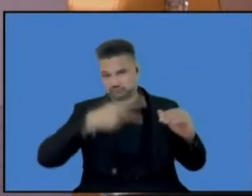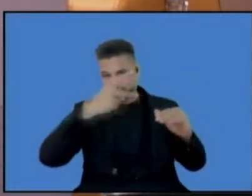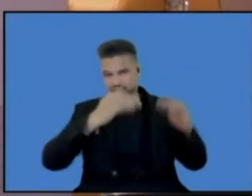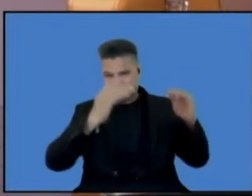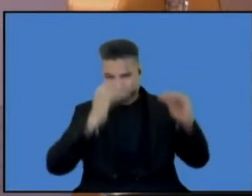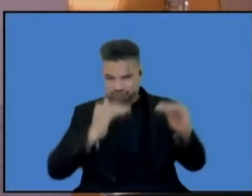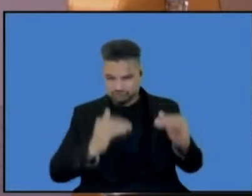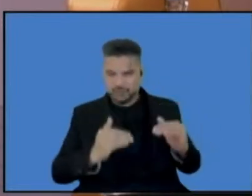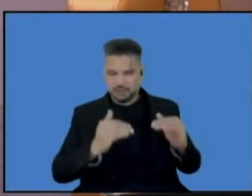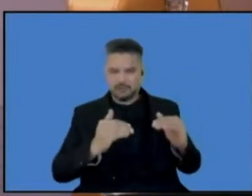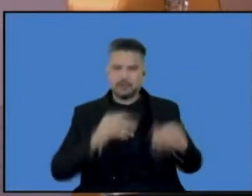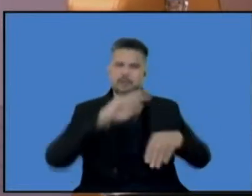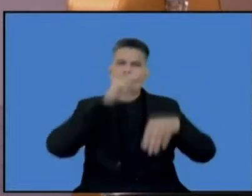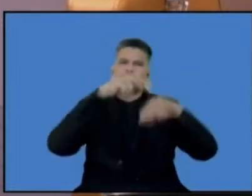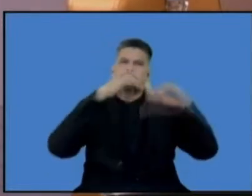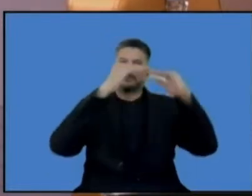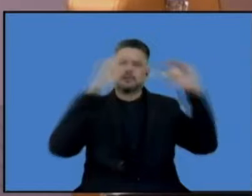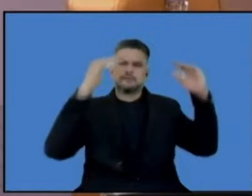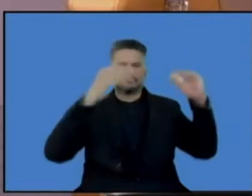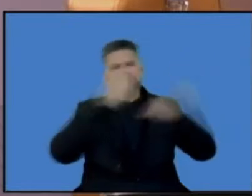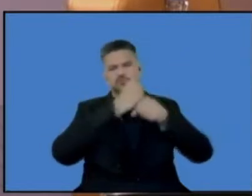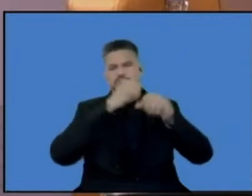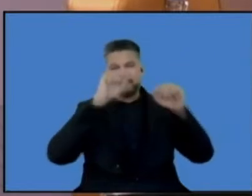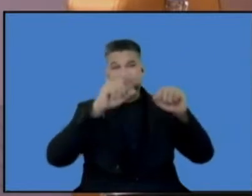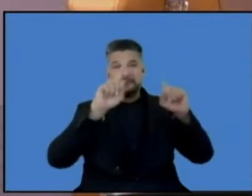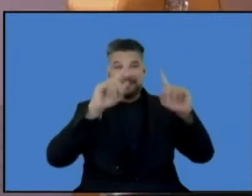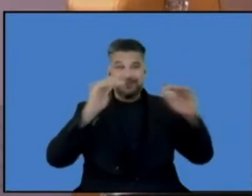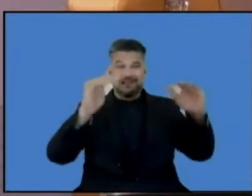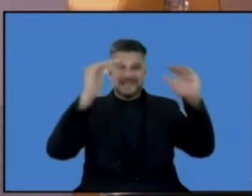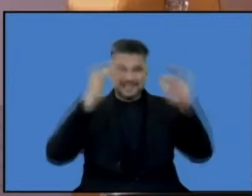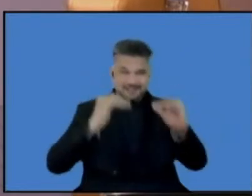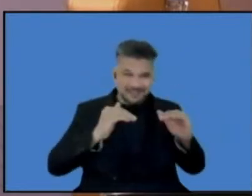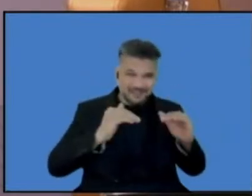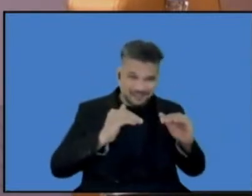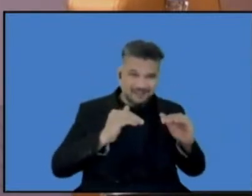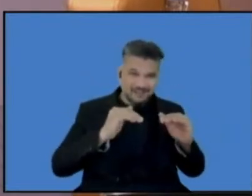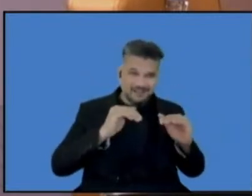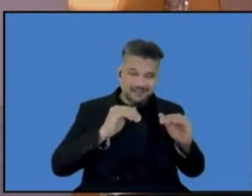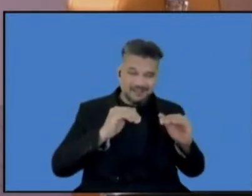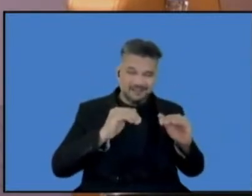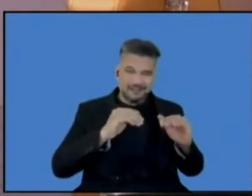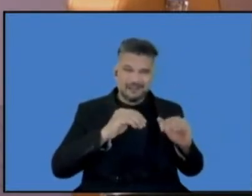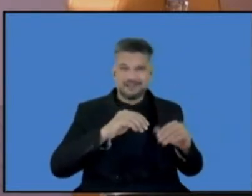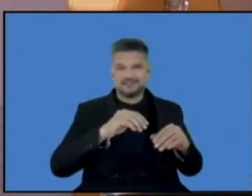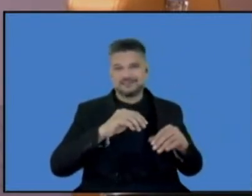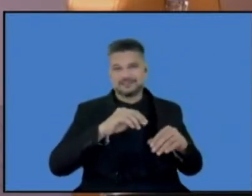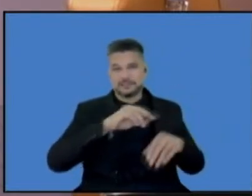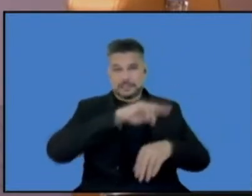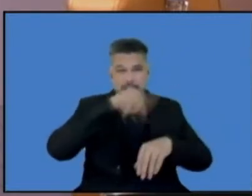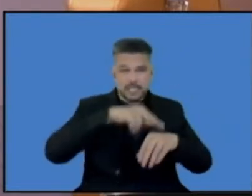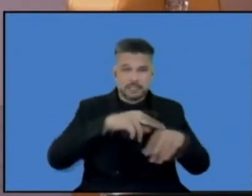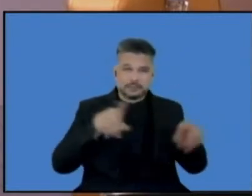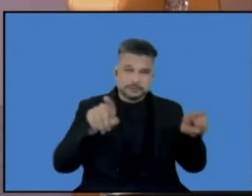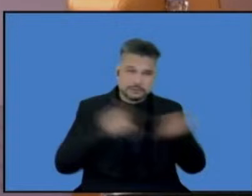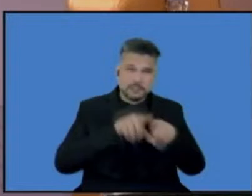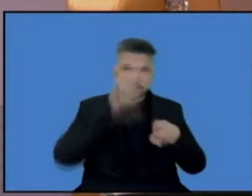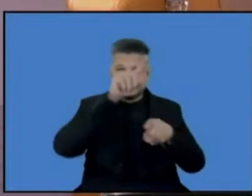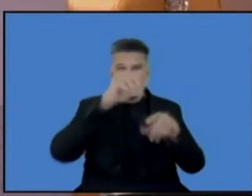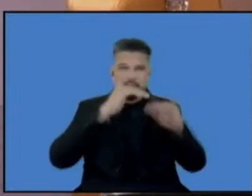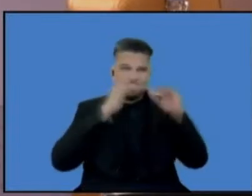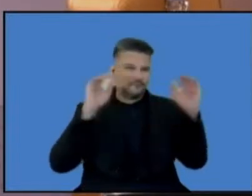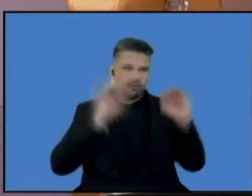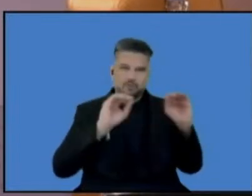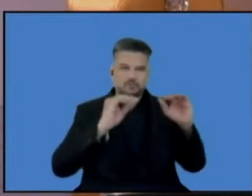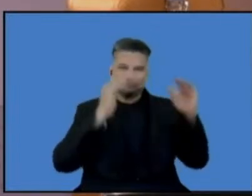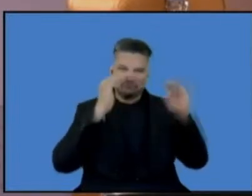at the national level, but the subnational level, they are not always at the same level of understanding or comprehension